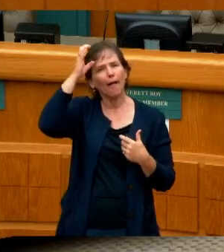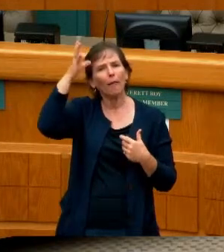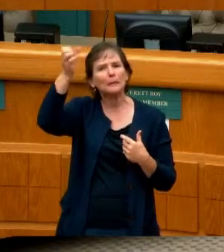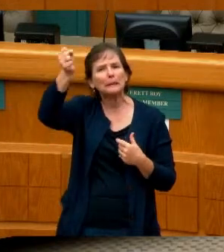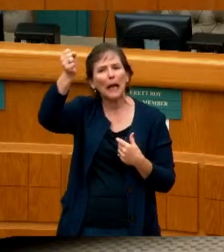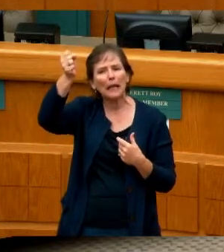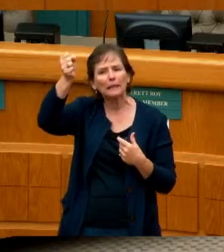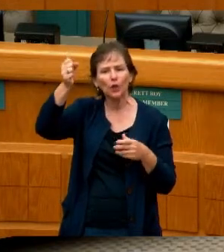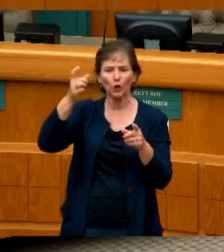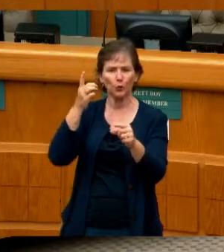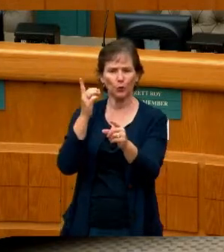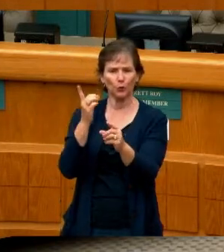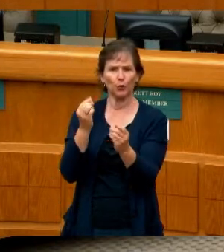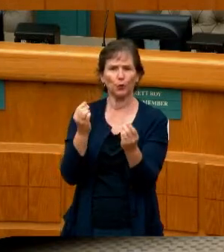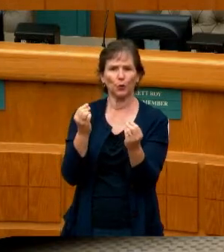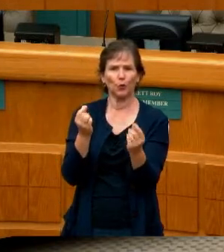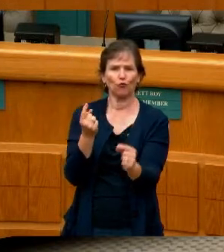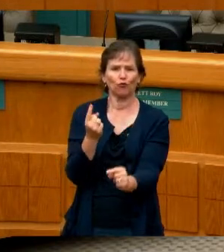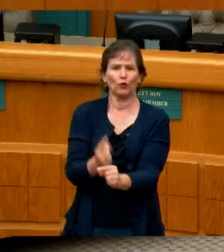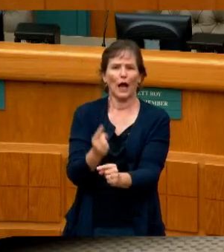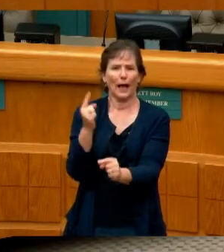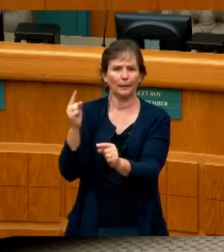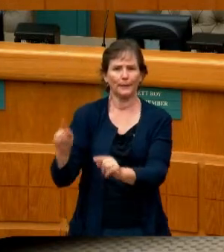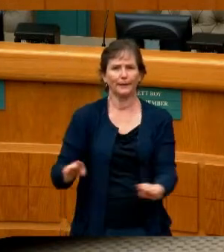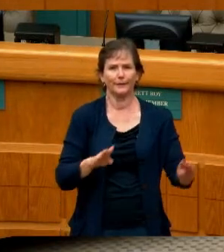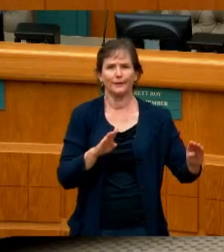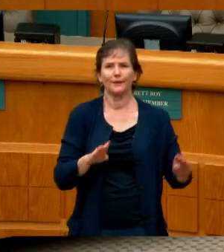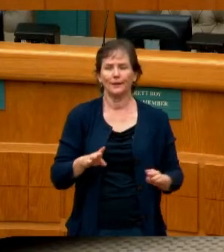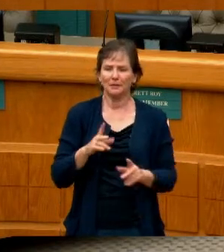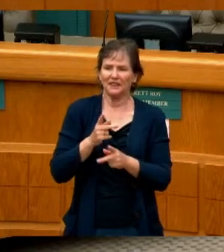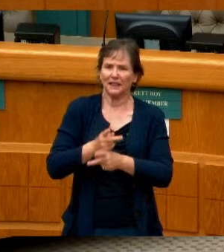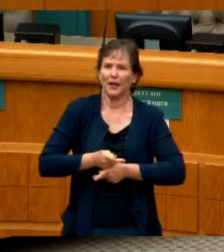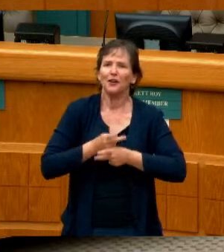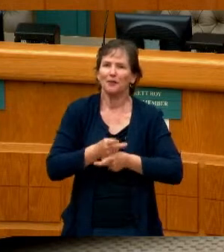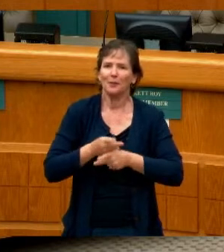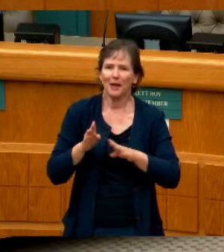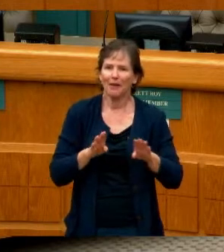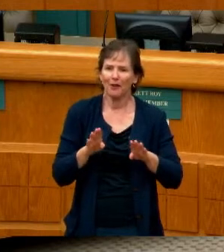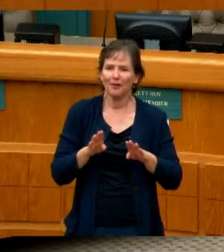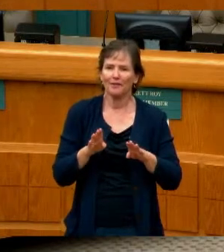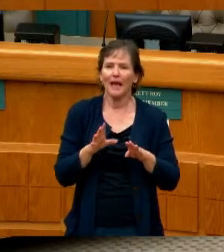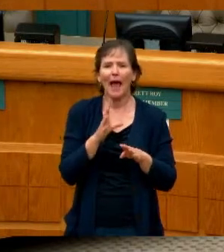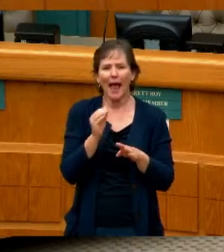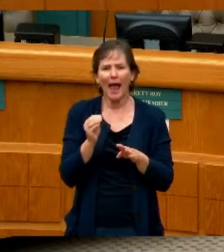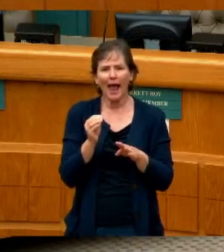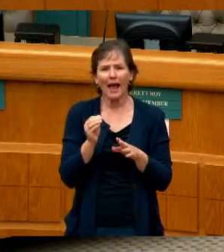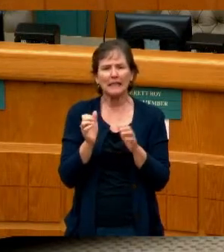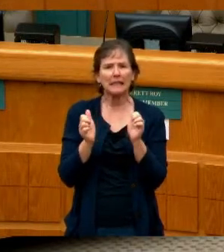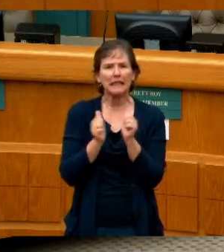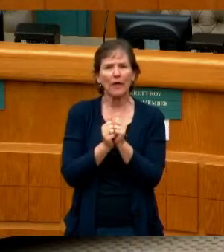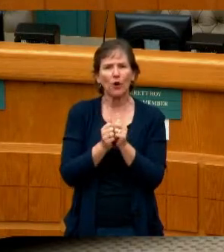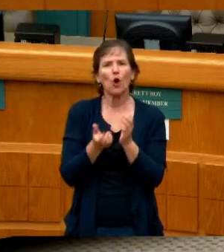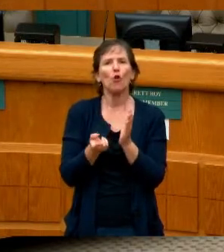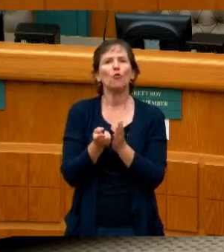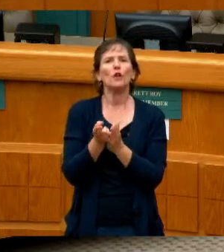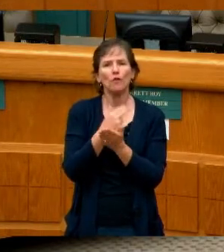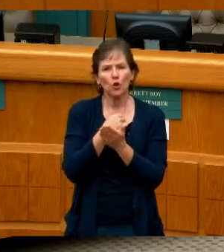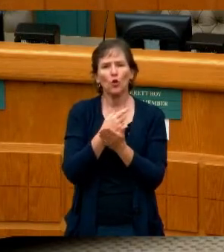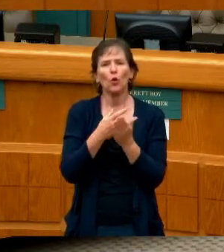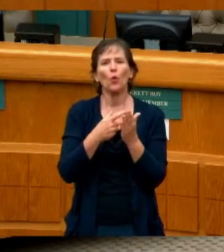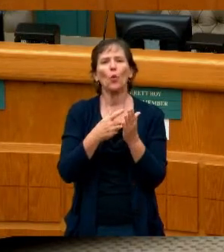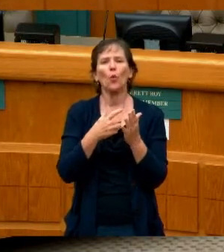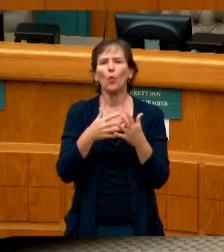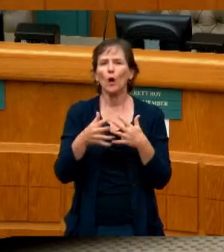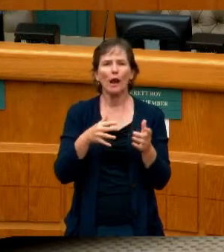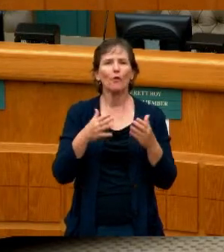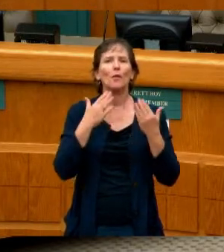common sense to do the right things and take care of themselves, and yet at the same time enjoy their family, and again, just review the